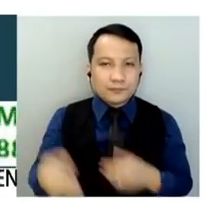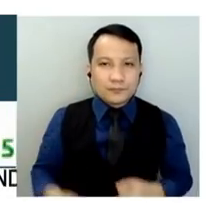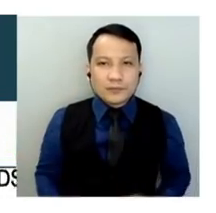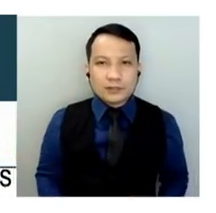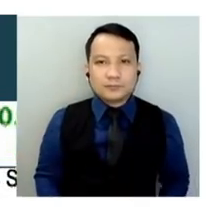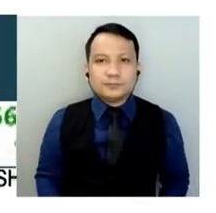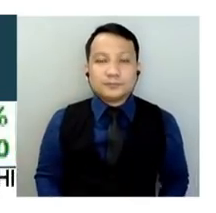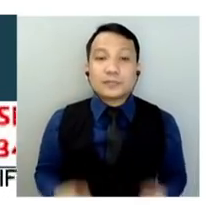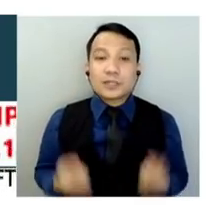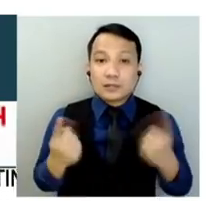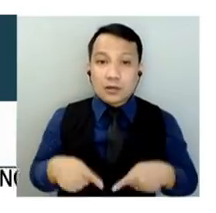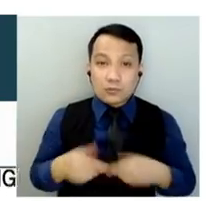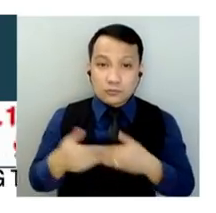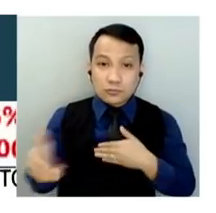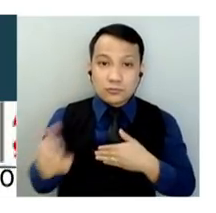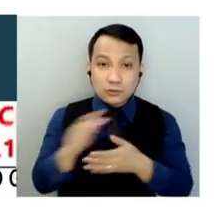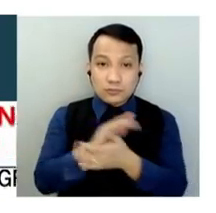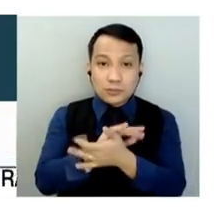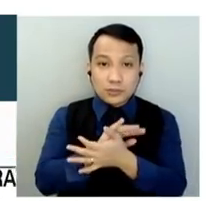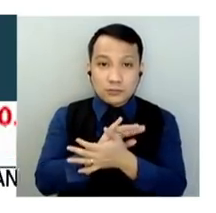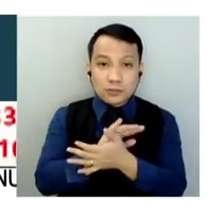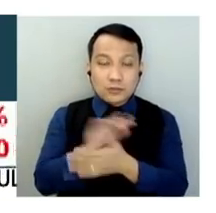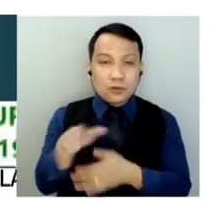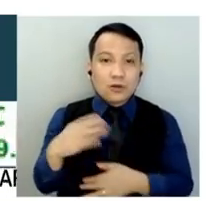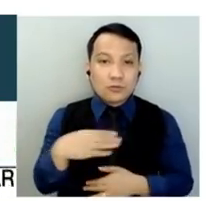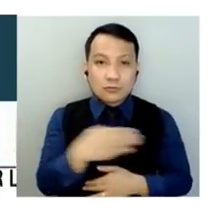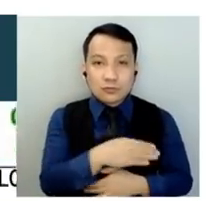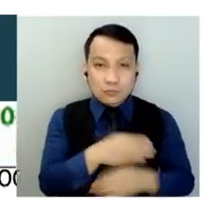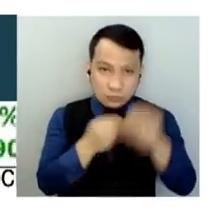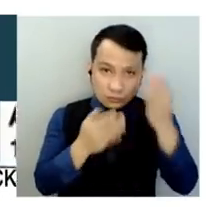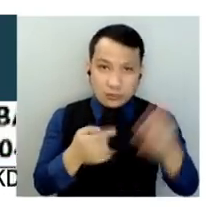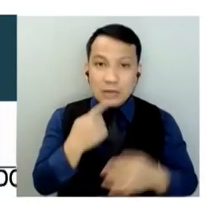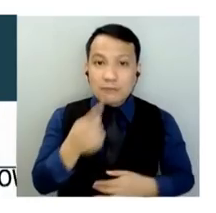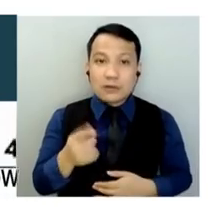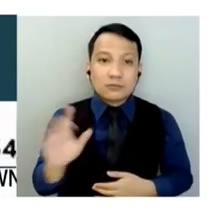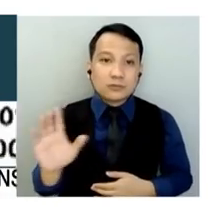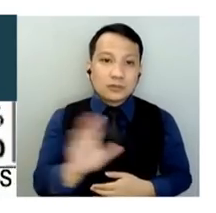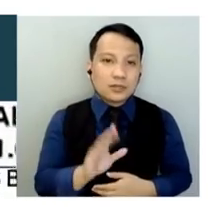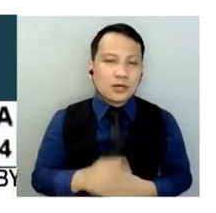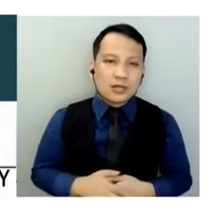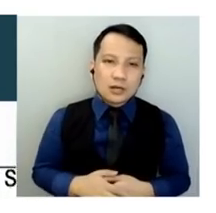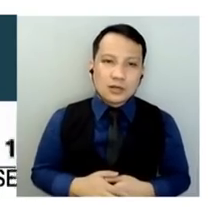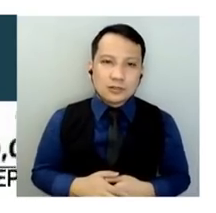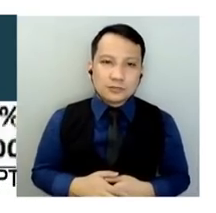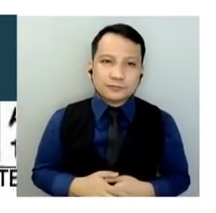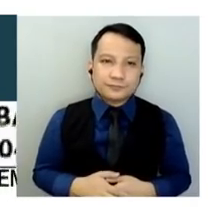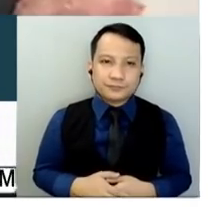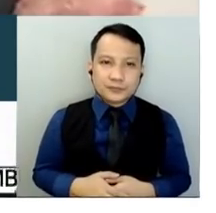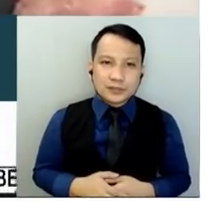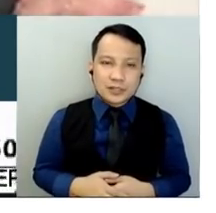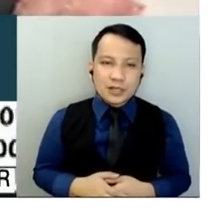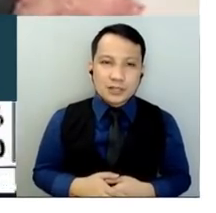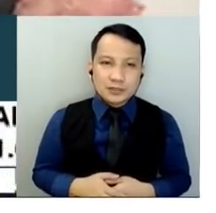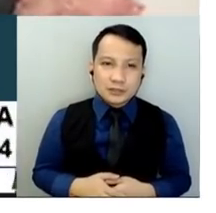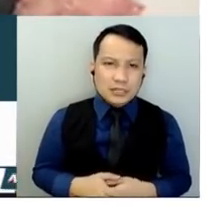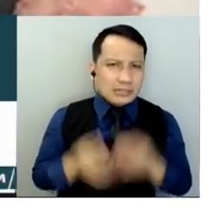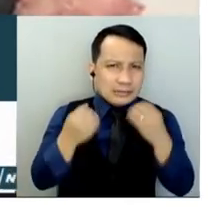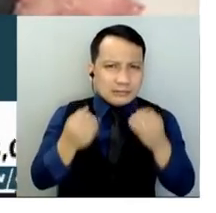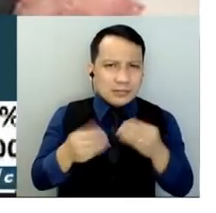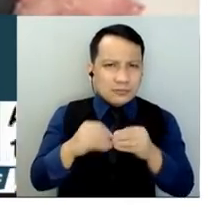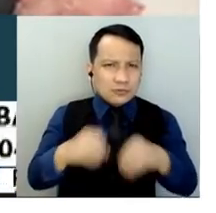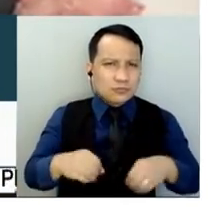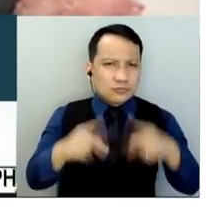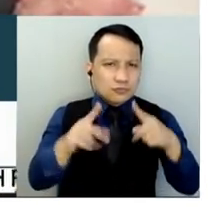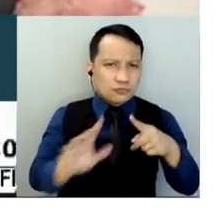is happening during the pandemic, Congresswoman, what does that tell you? Yes, we are missing out on a lot of opportunities